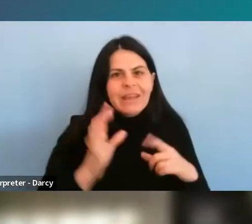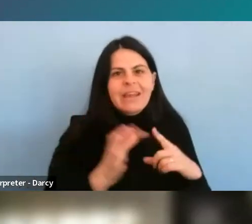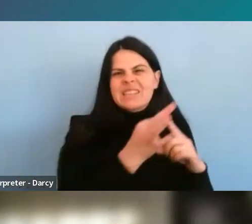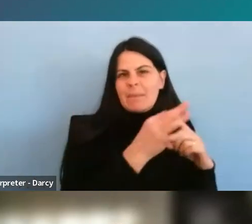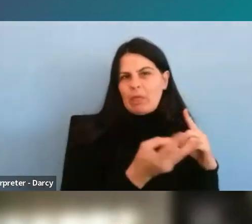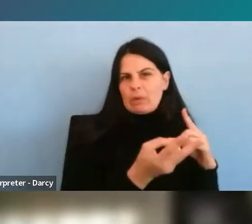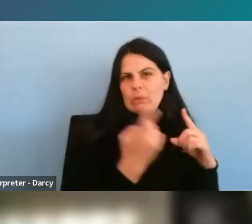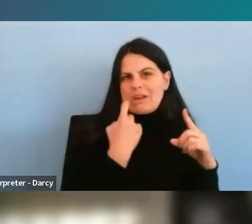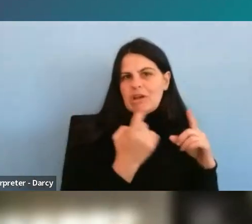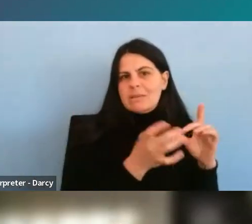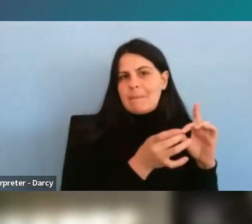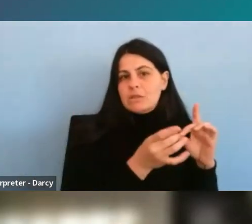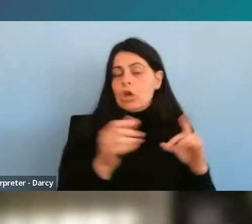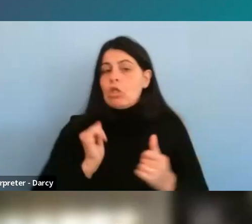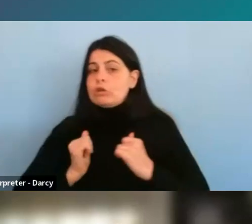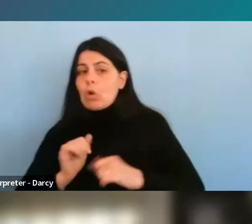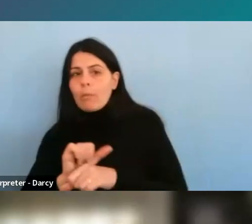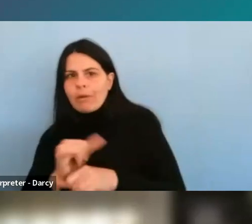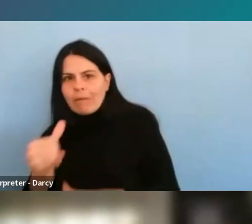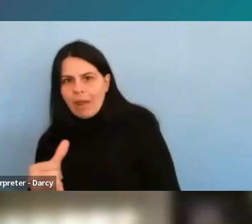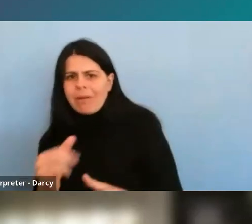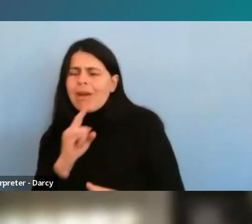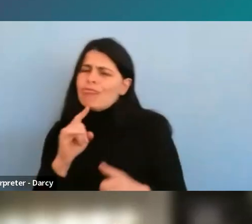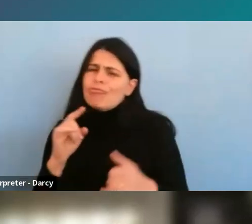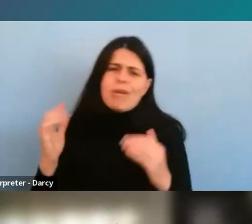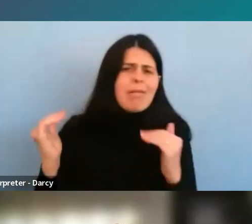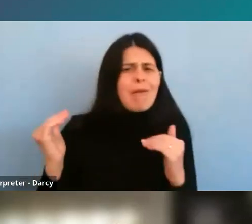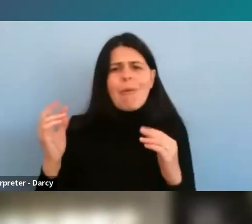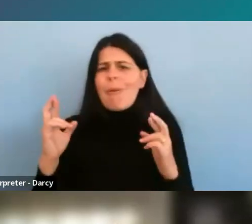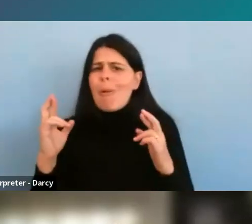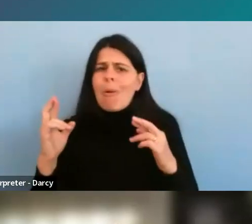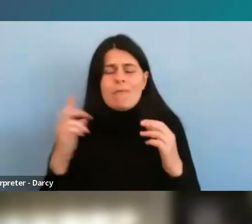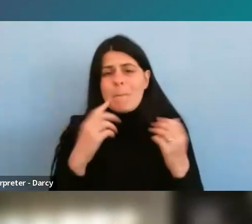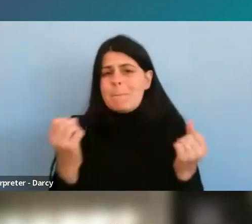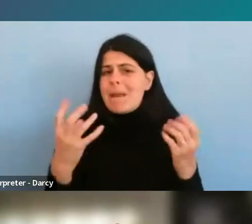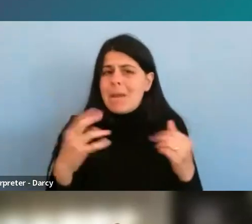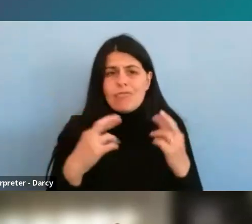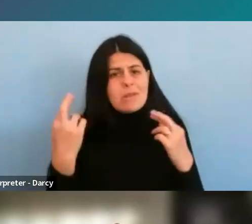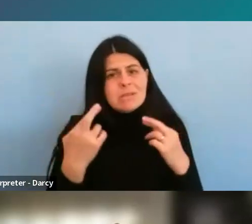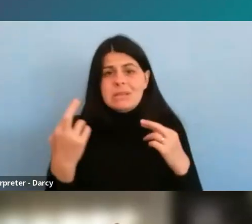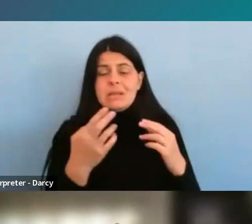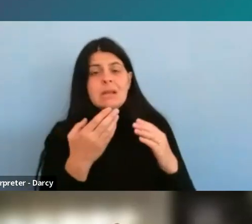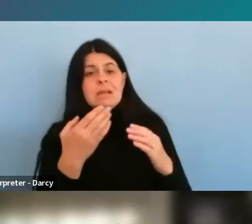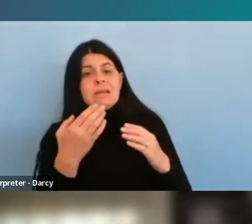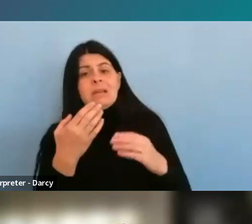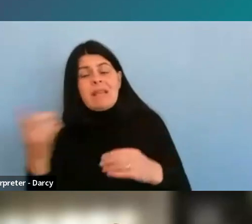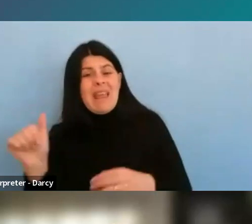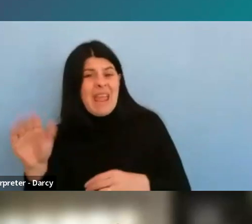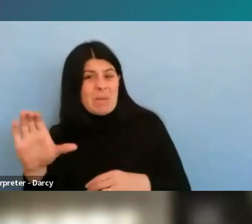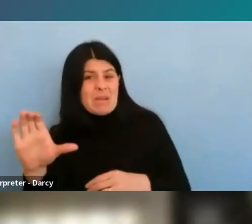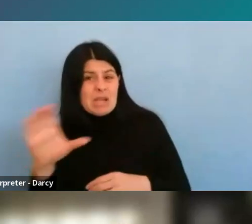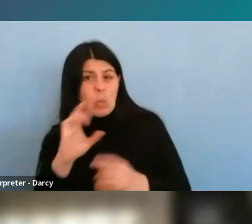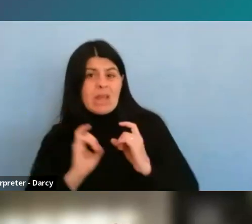show that I'm working on right now, and I really hope for so many reasons, especially after hearing all of this, that ABC will give us a chance to make